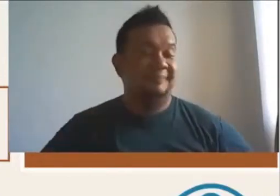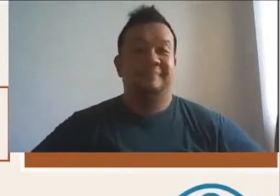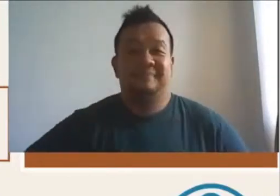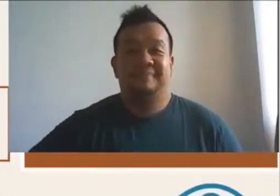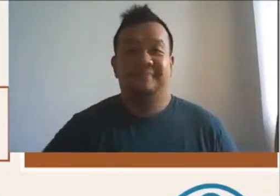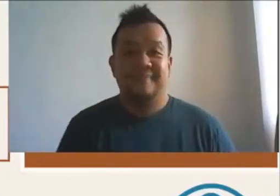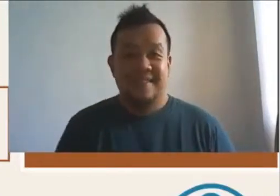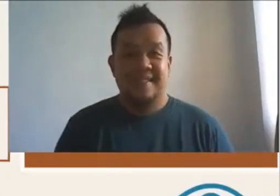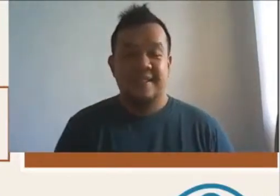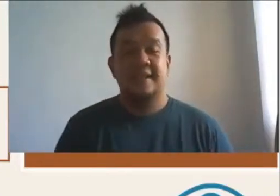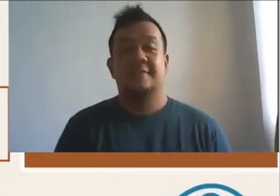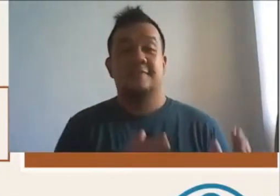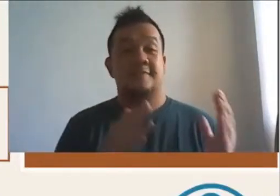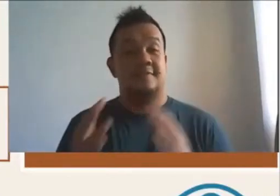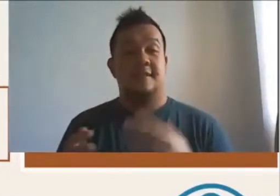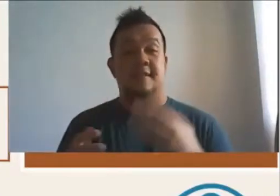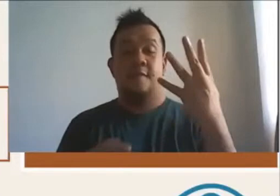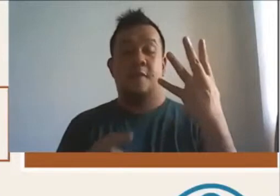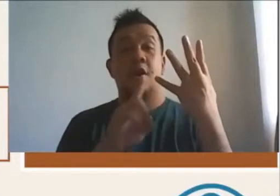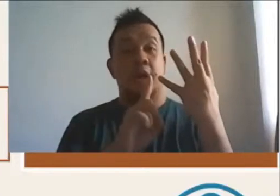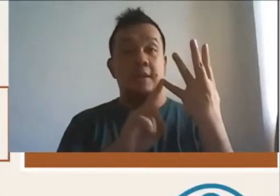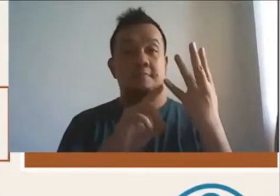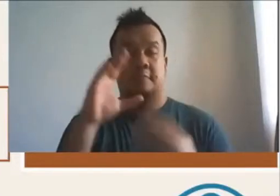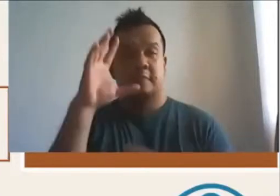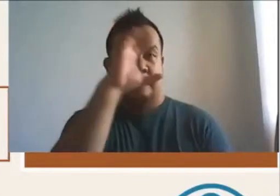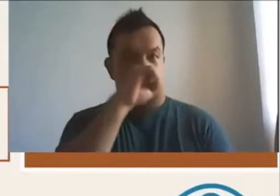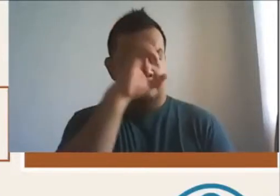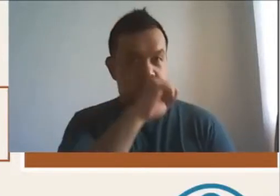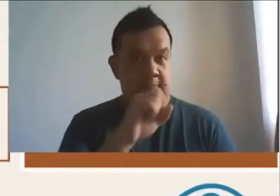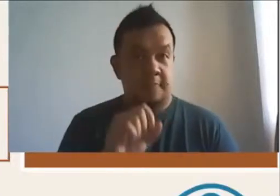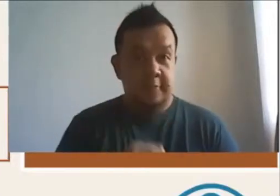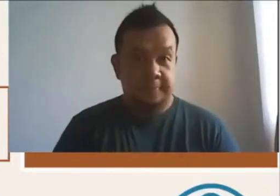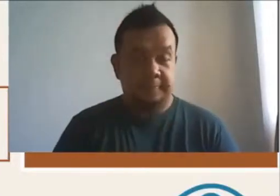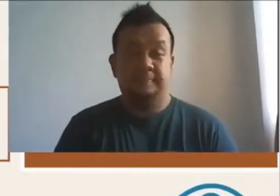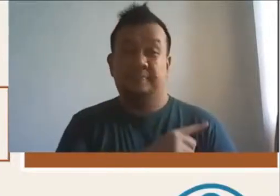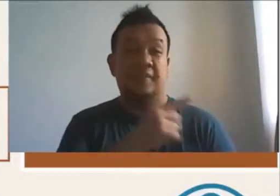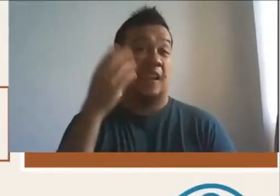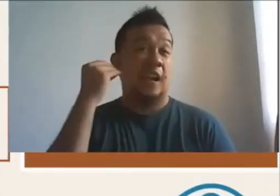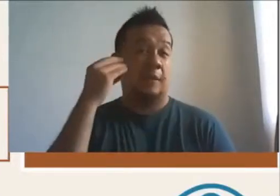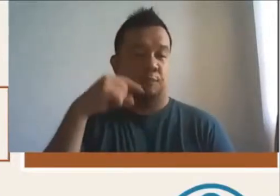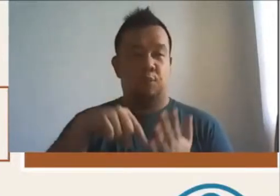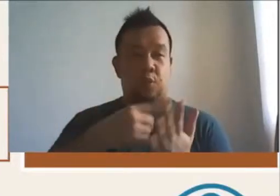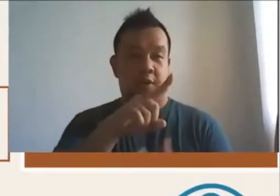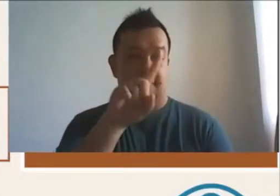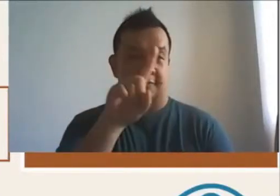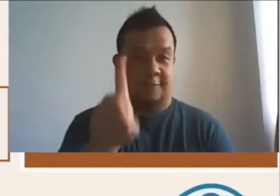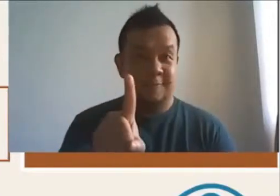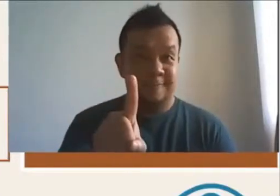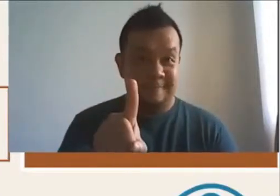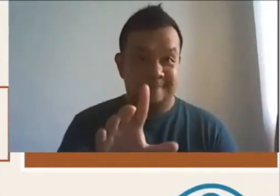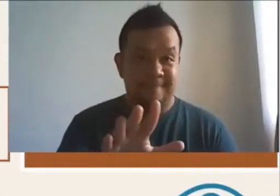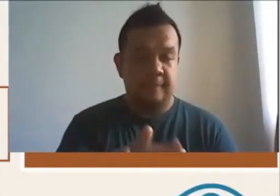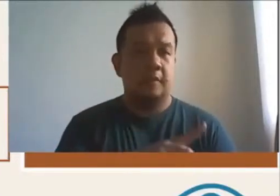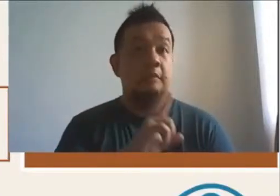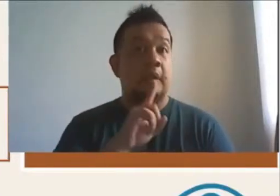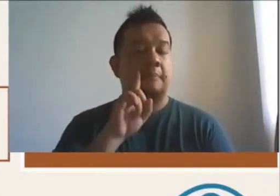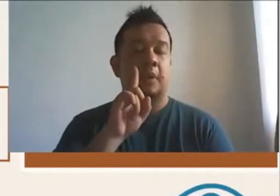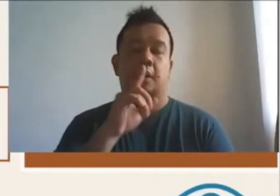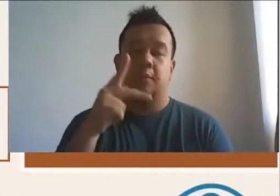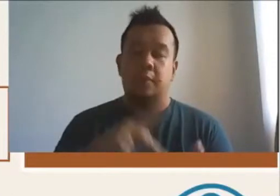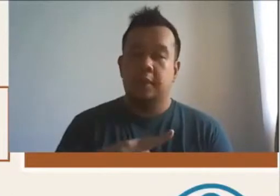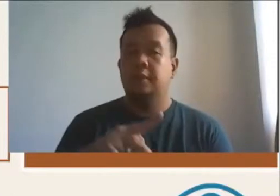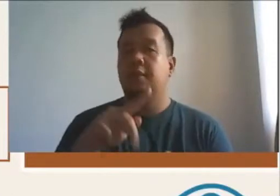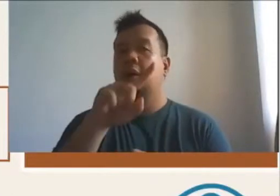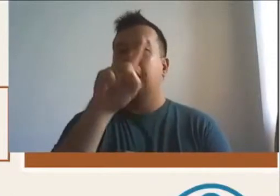sometimes. Sometimes for the hearing, isang beses lang verbal instruction, okay na. Pero sometimes sa deaf, we have